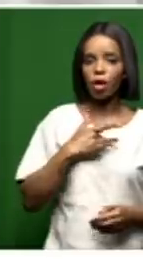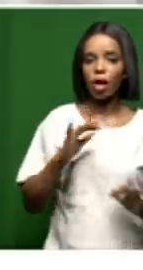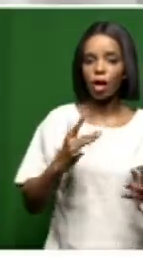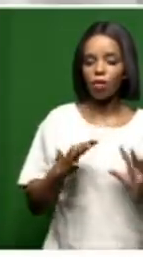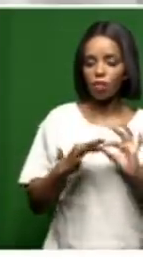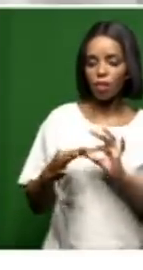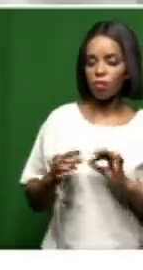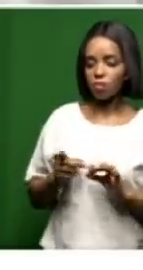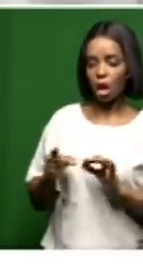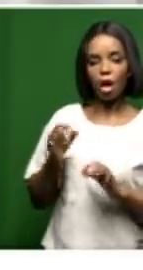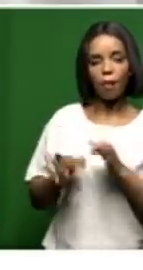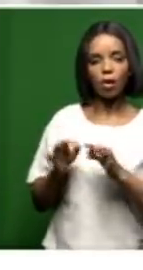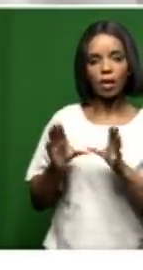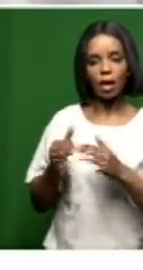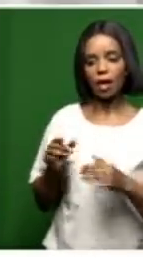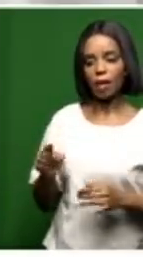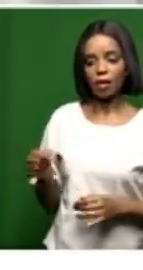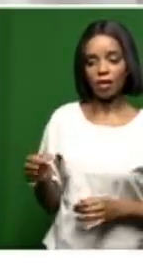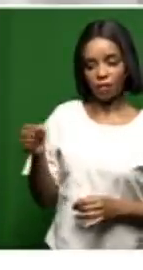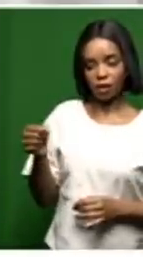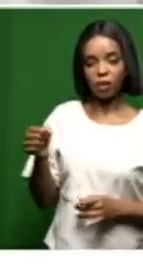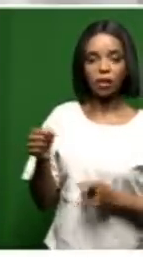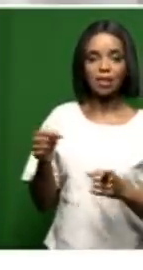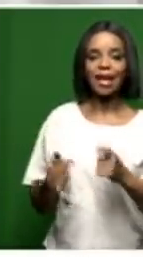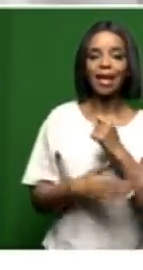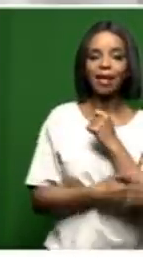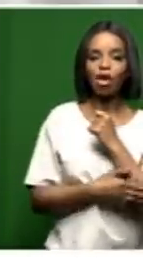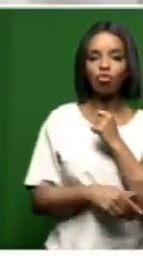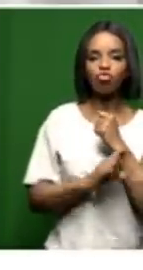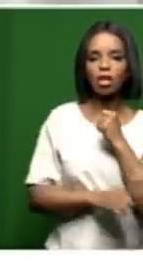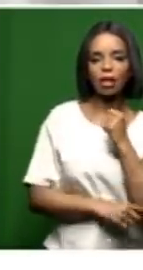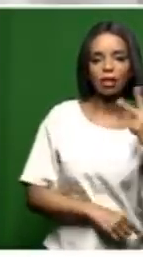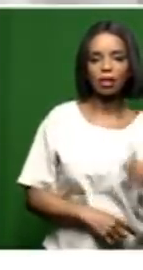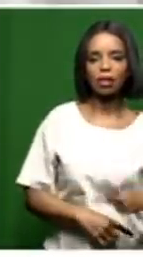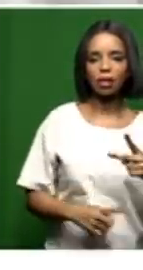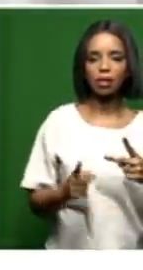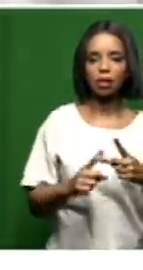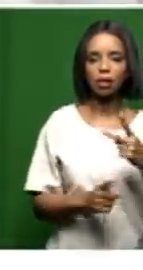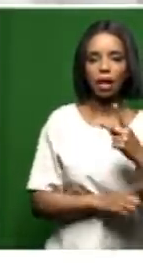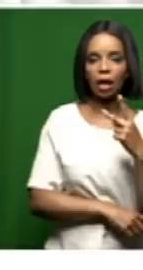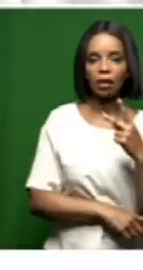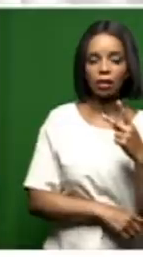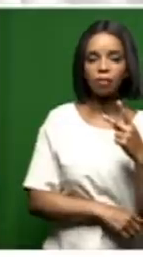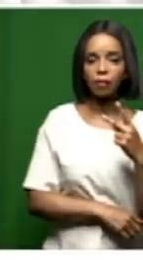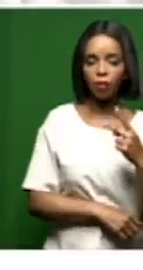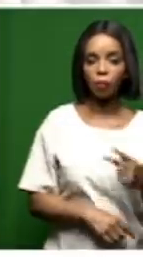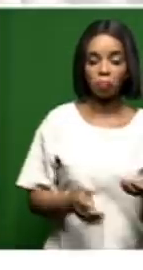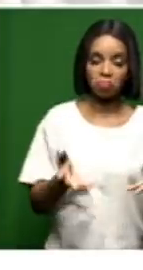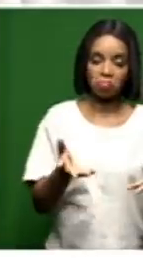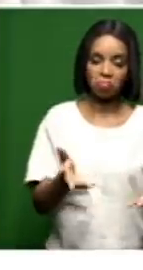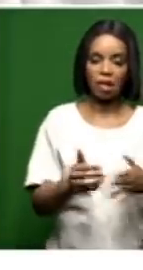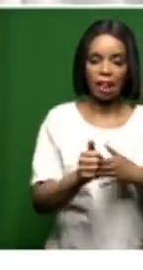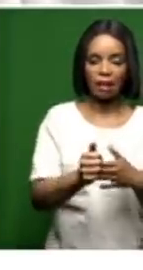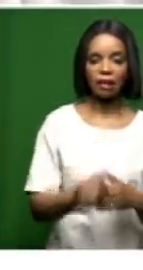first, the country last. Well, that's where we are. That's the leadership we have. Professor, you